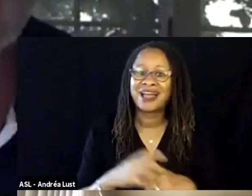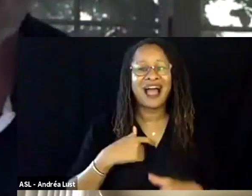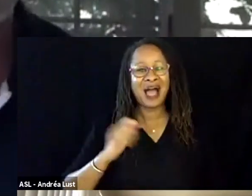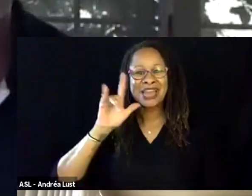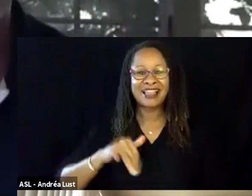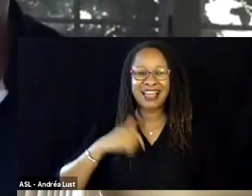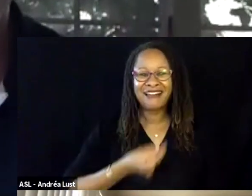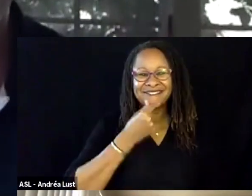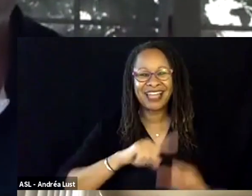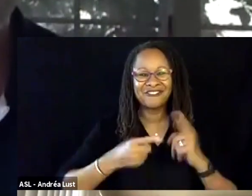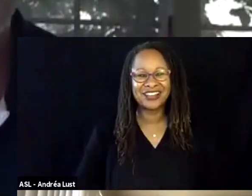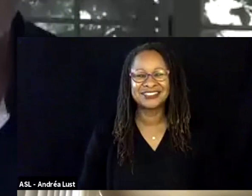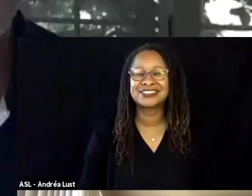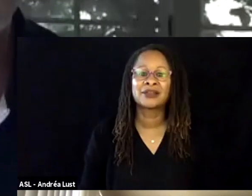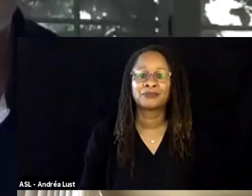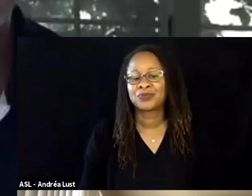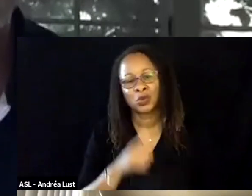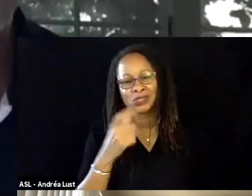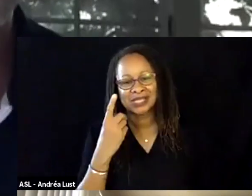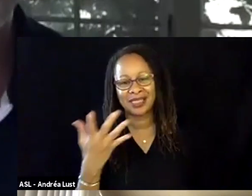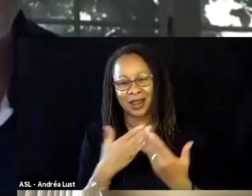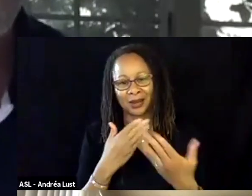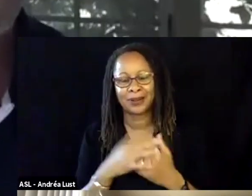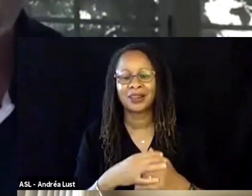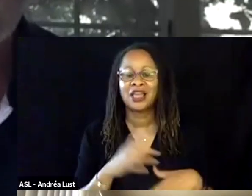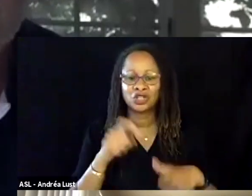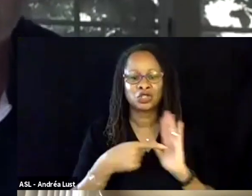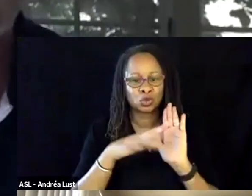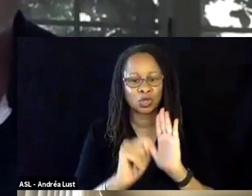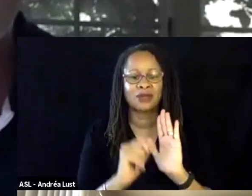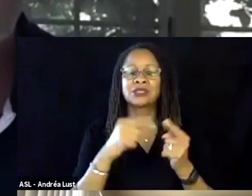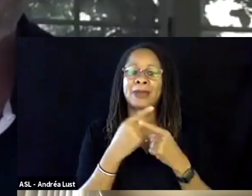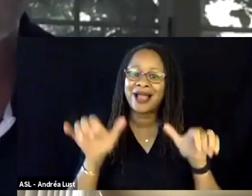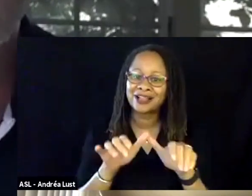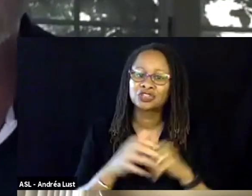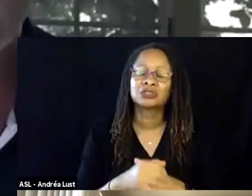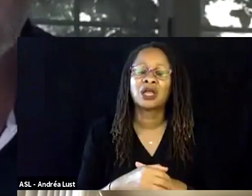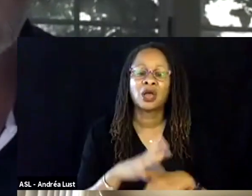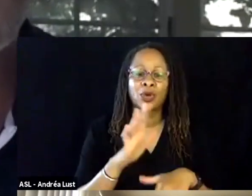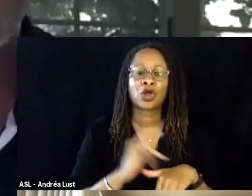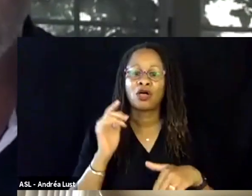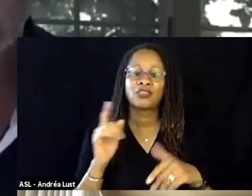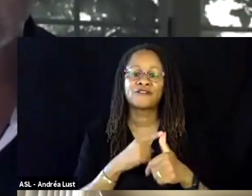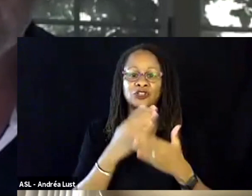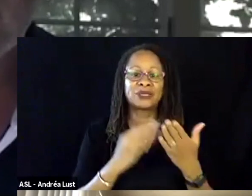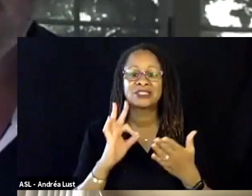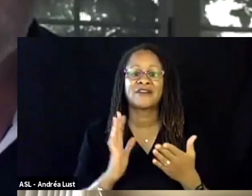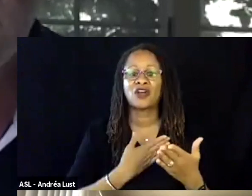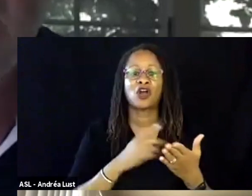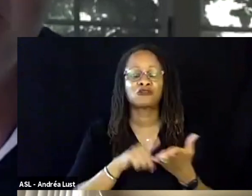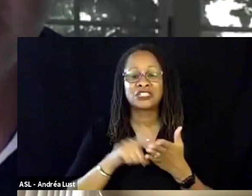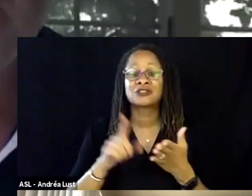have gay friends, just like you wouldn't say it with any other minority, right? You have to show it. It's all about action. We call the first piece of our ally research, ally is a